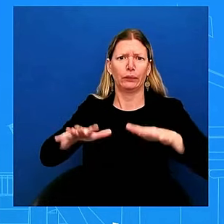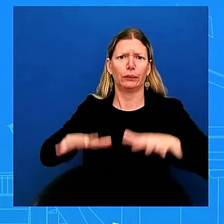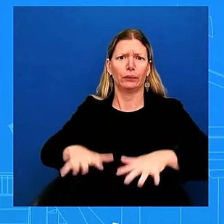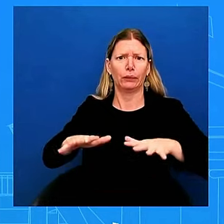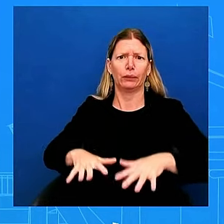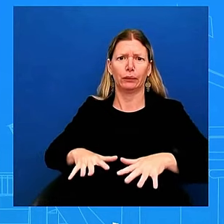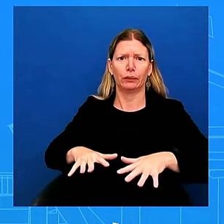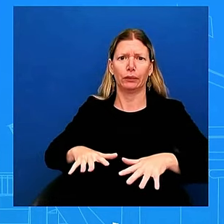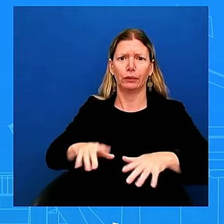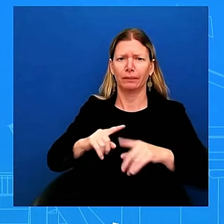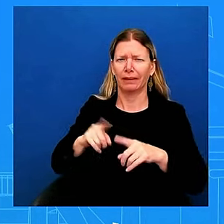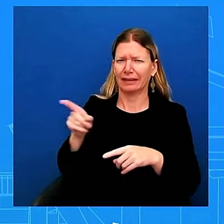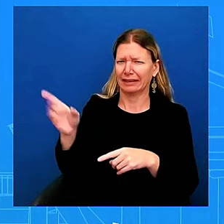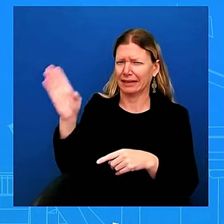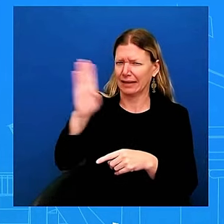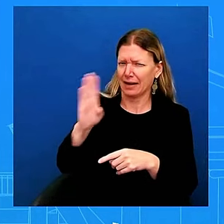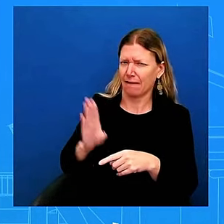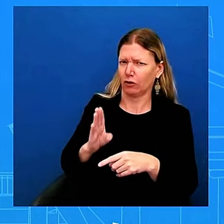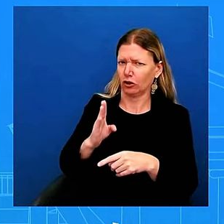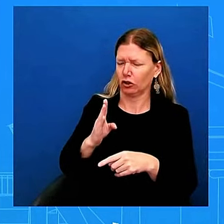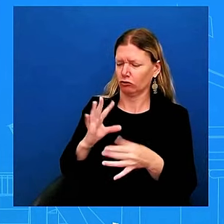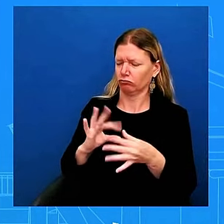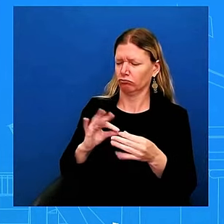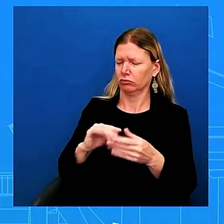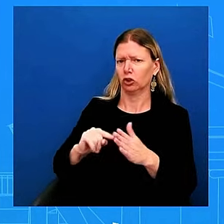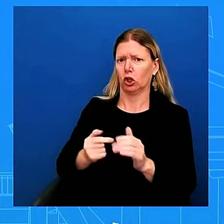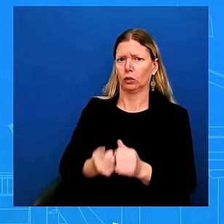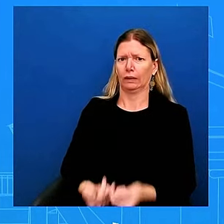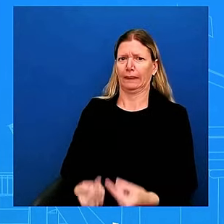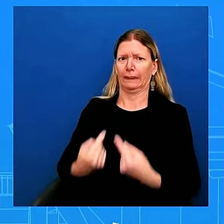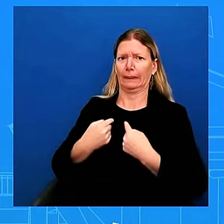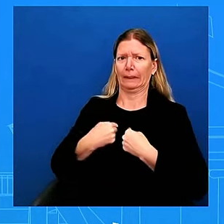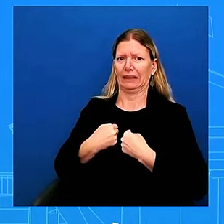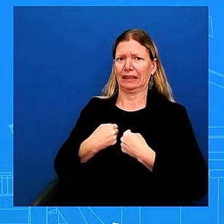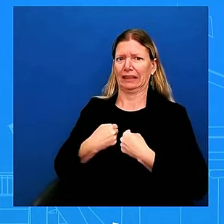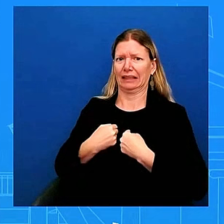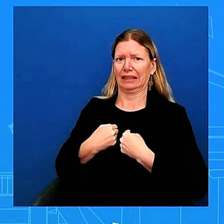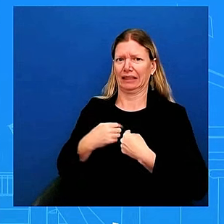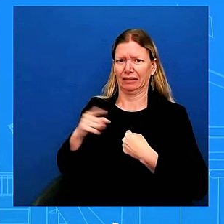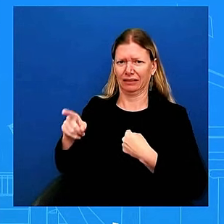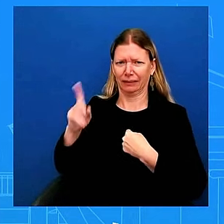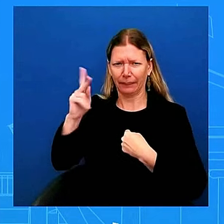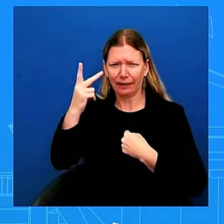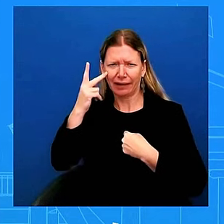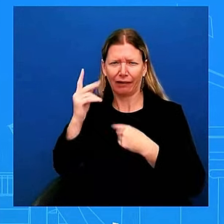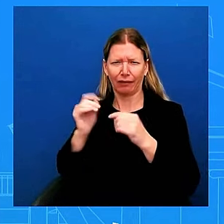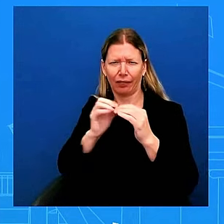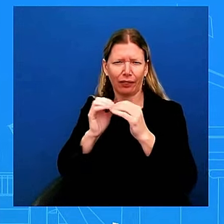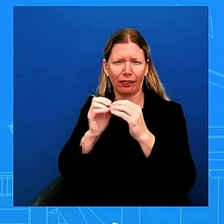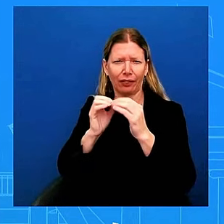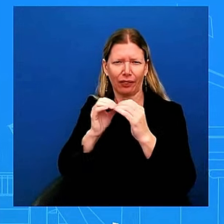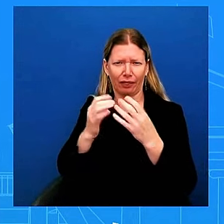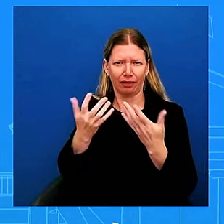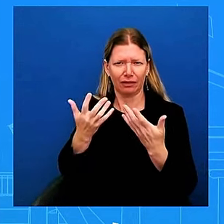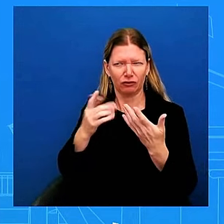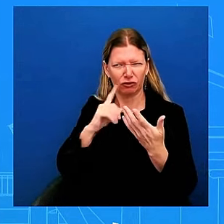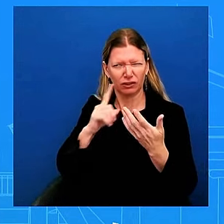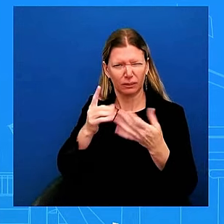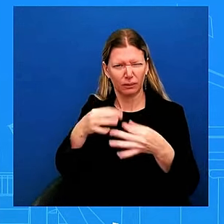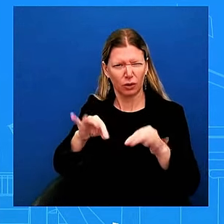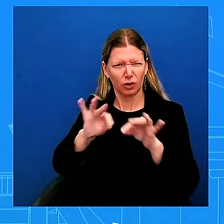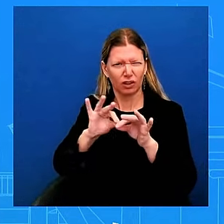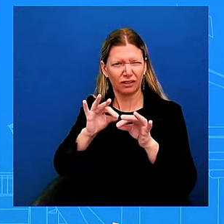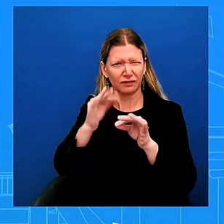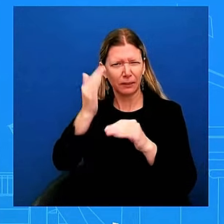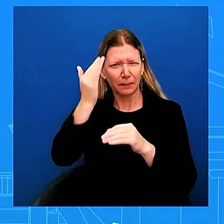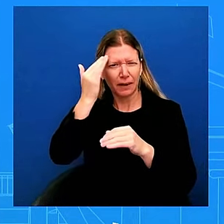when it comes to being mindful of how we are moving forward with our politics here, it takes all